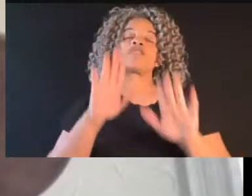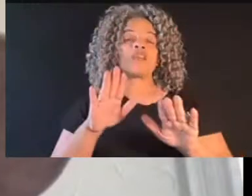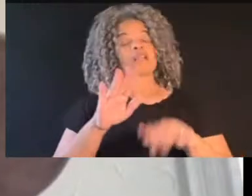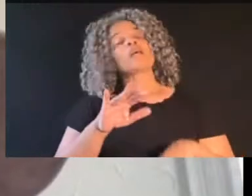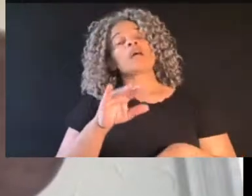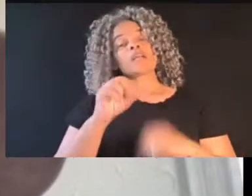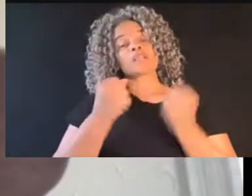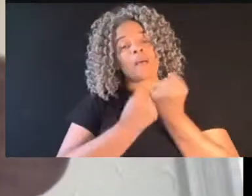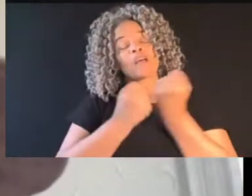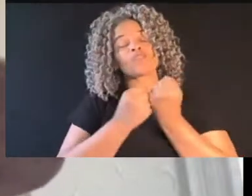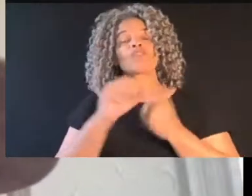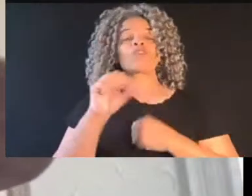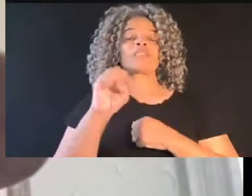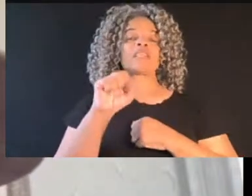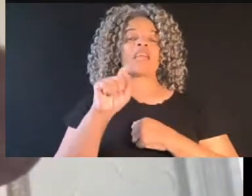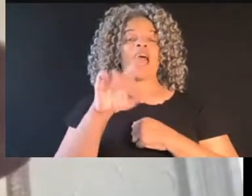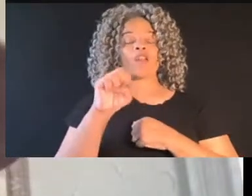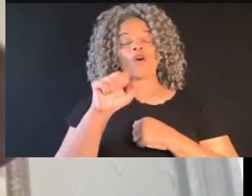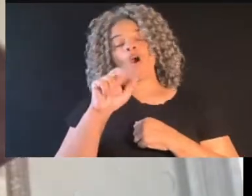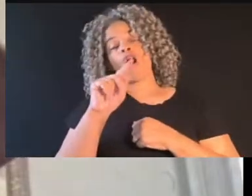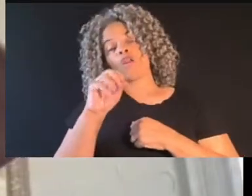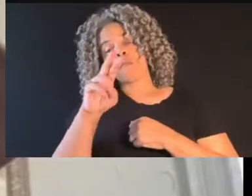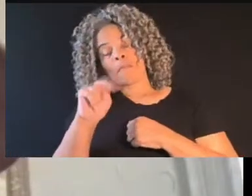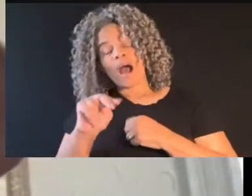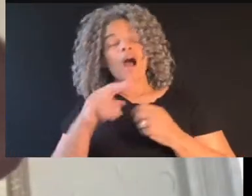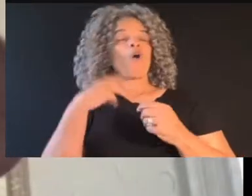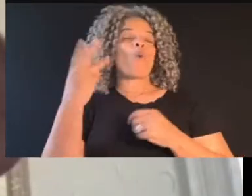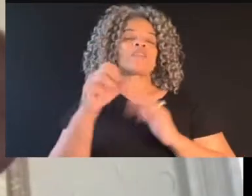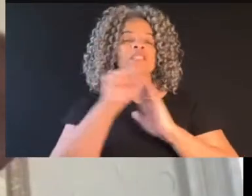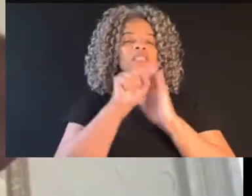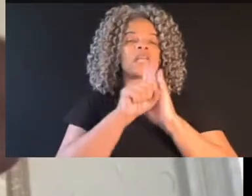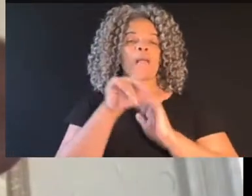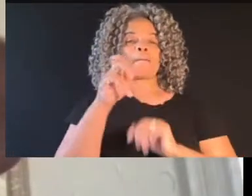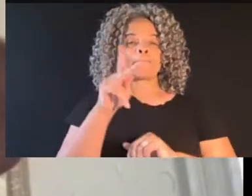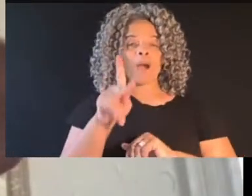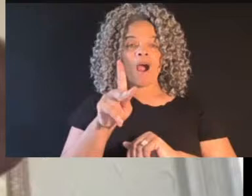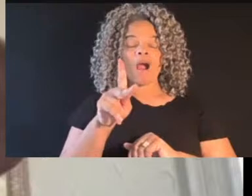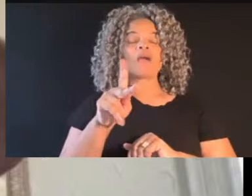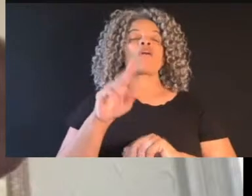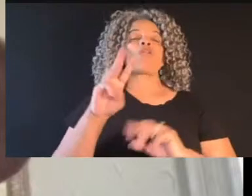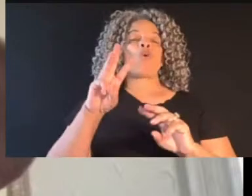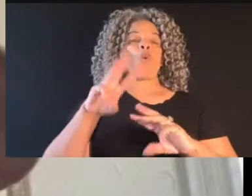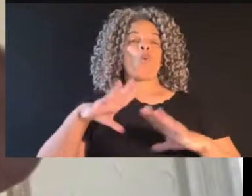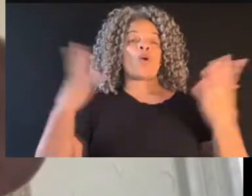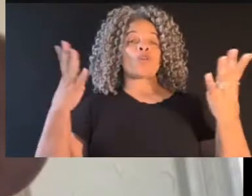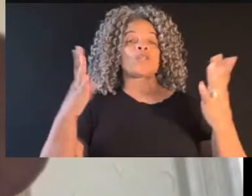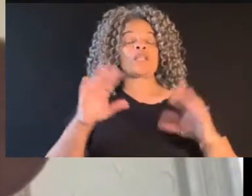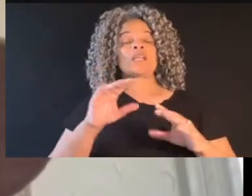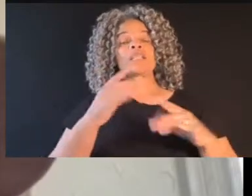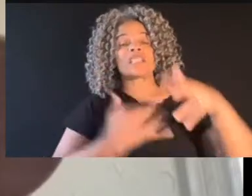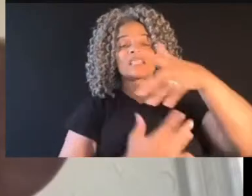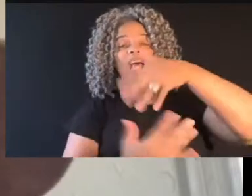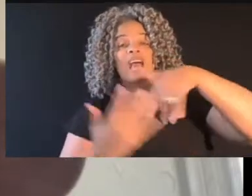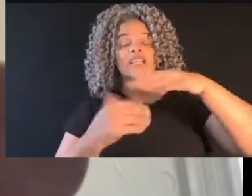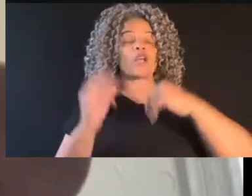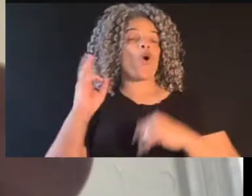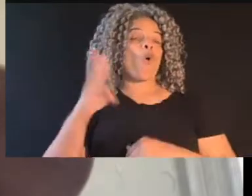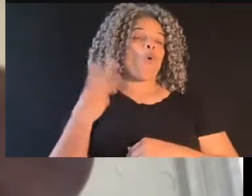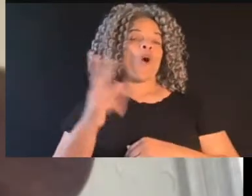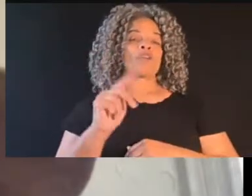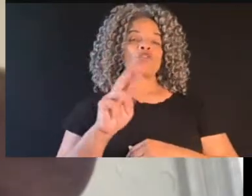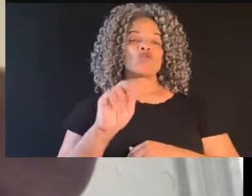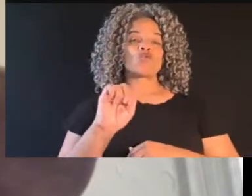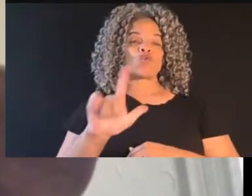Audubon, Washington State Parks Foundation, the Wilderness Society, Washington Trails